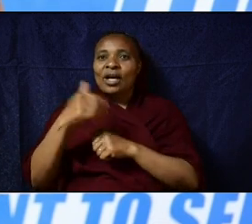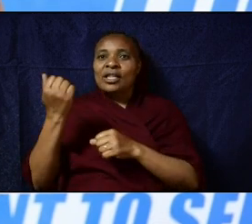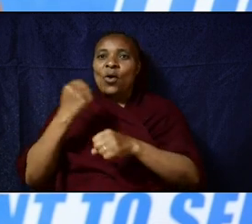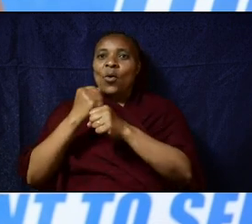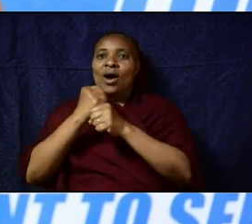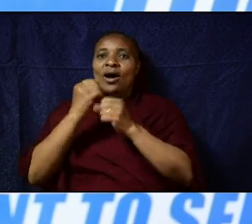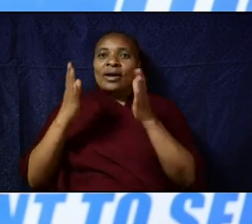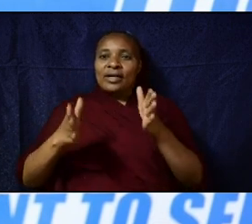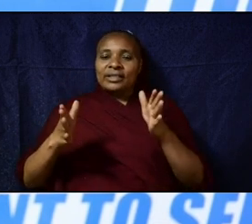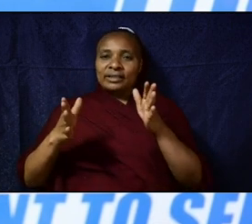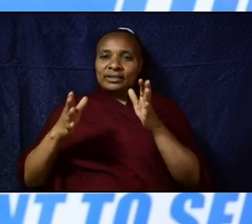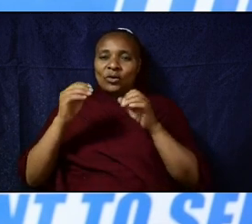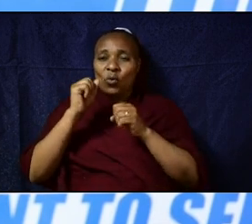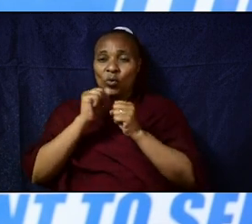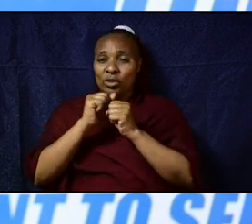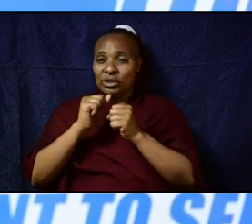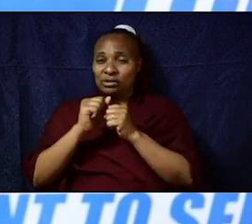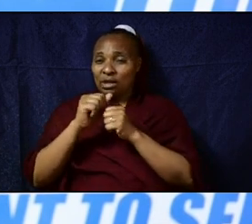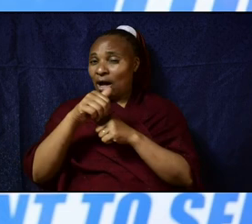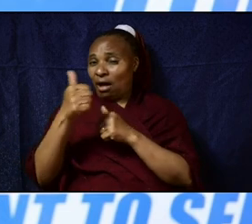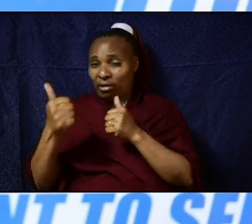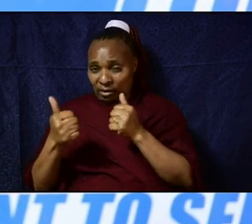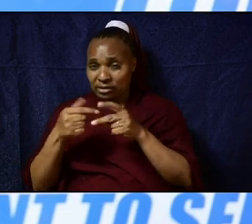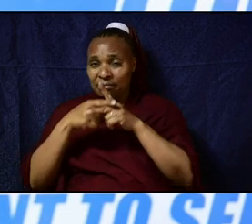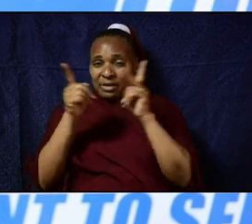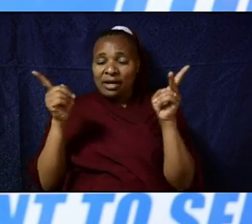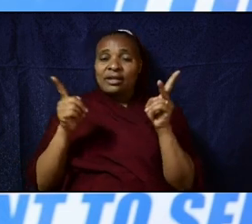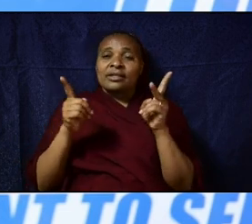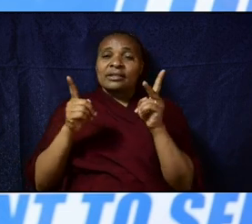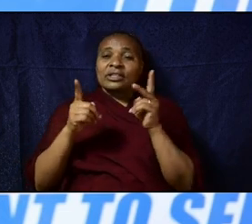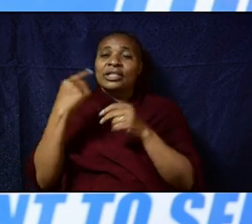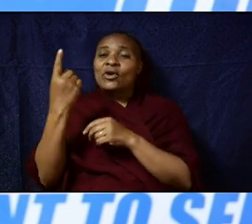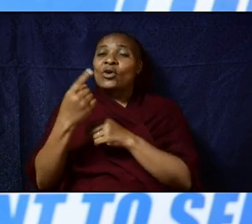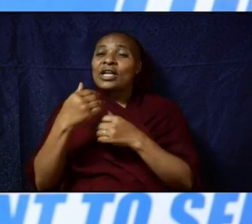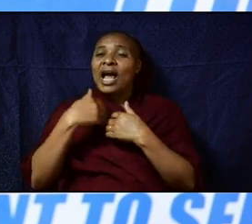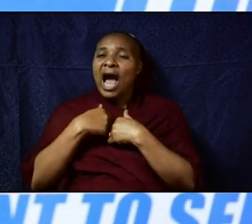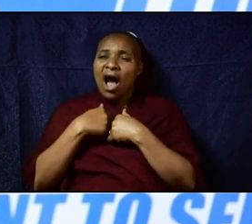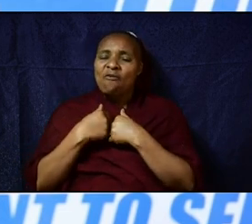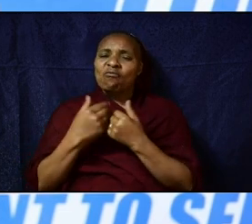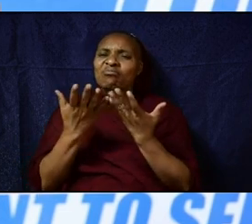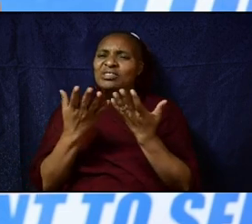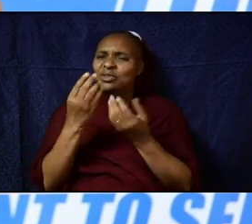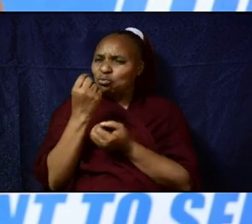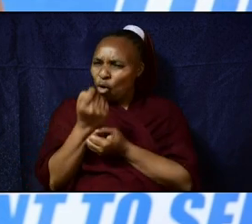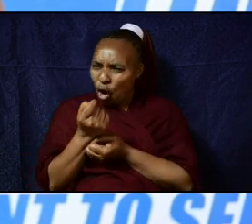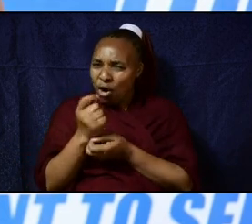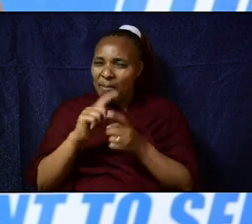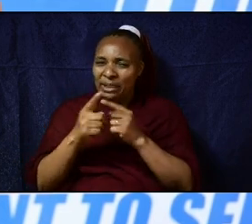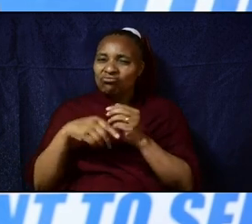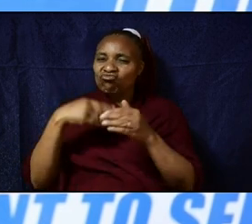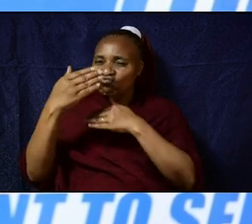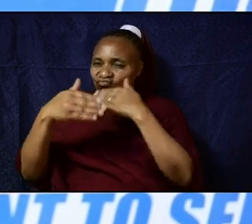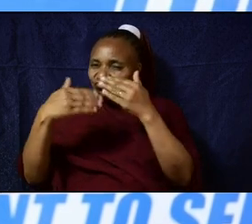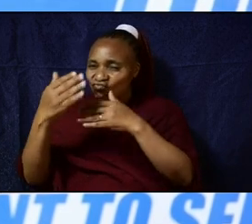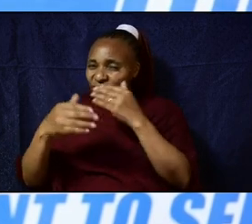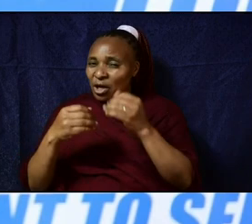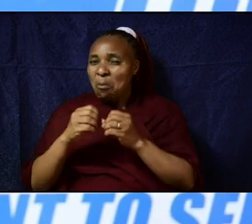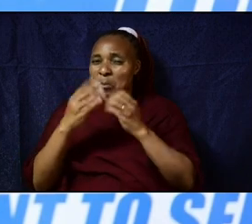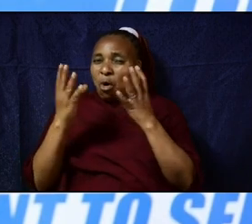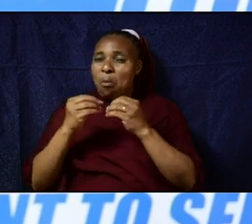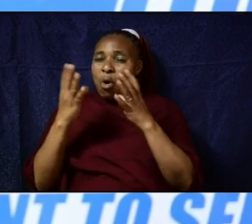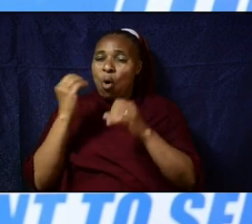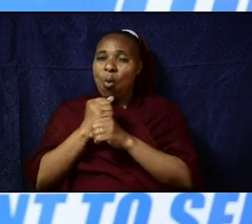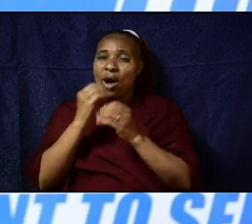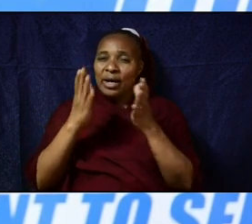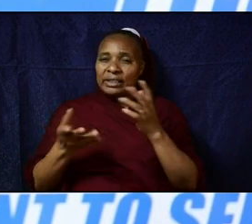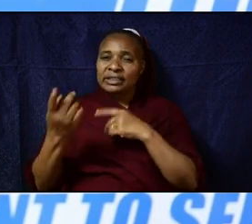workers. Well, the ones who wanted to anyway. At the beginning, they only had a handful. But as time went on, more and more workers began